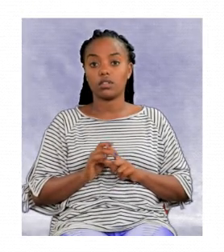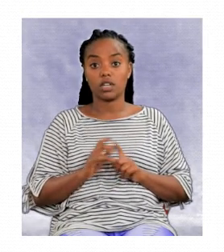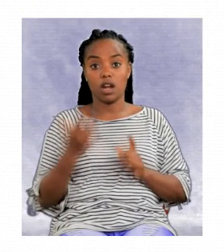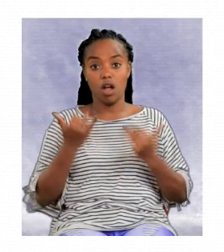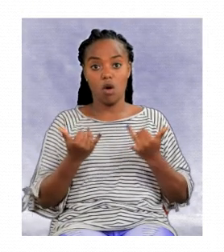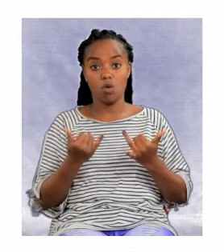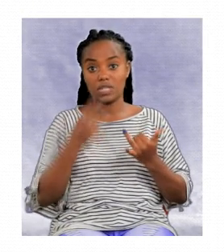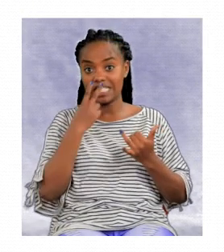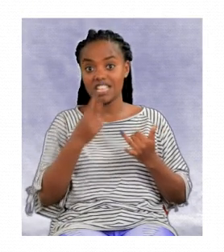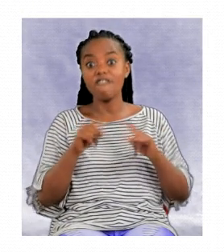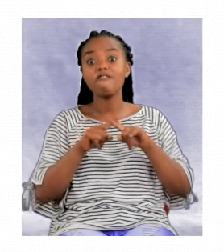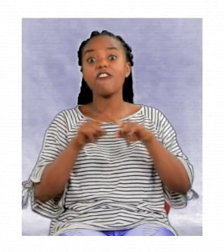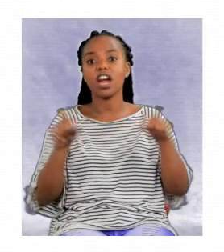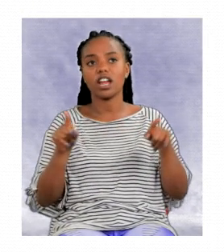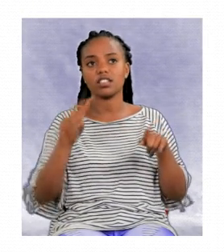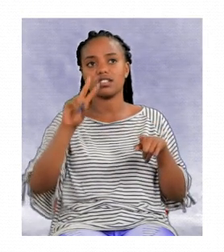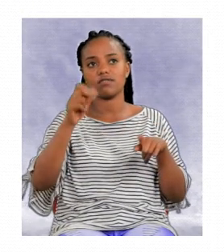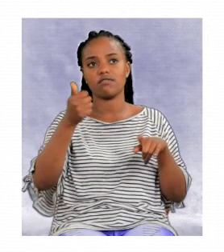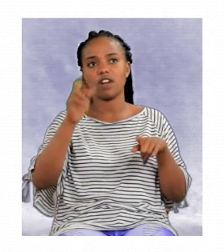Now let's see variance.